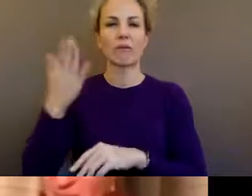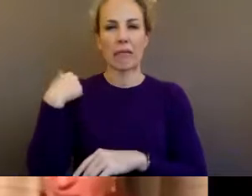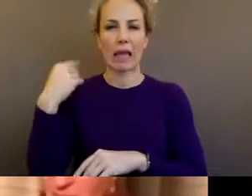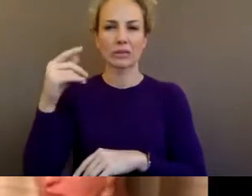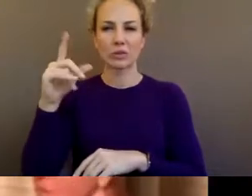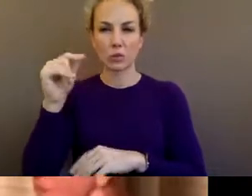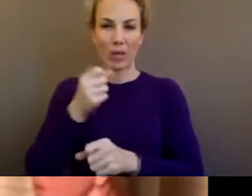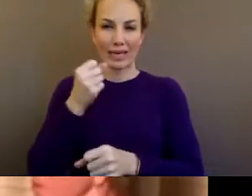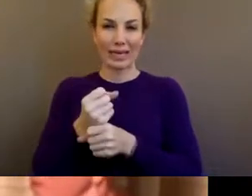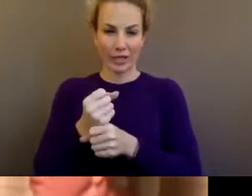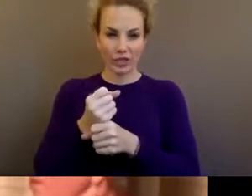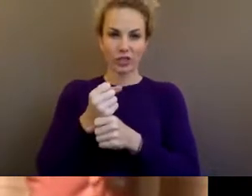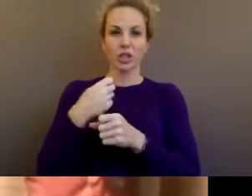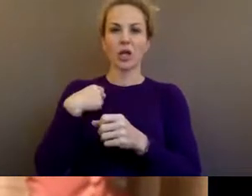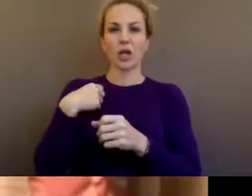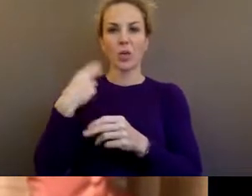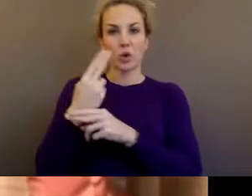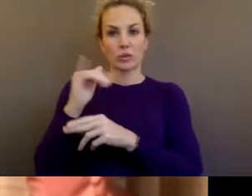the field use the code.